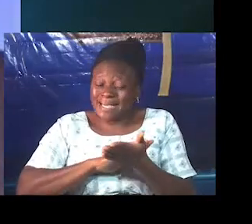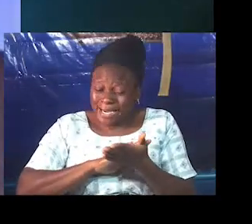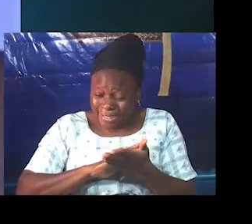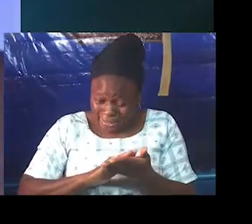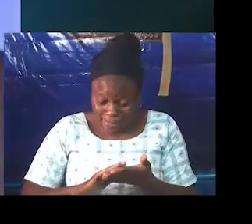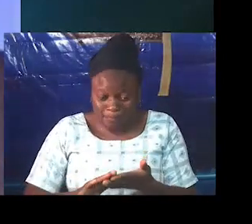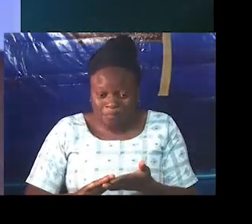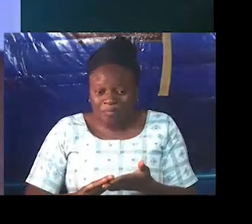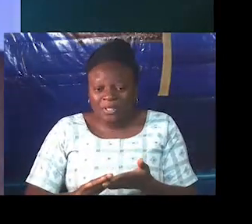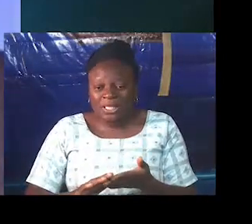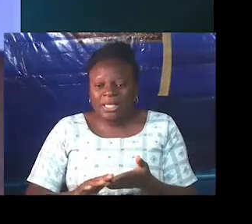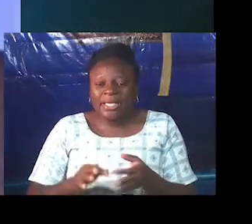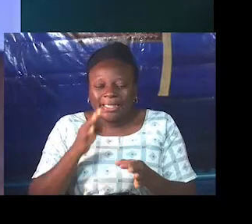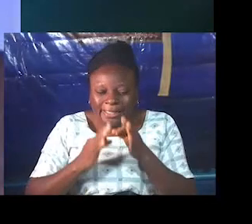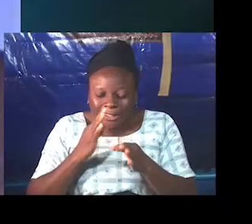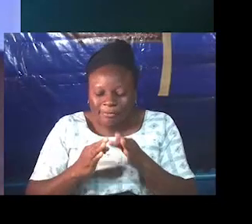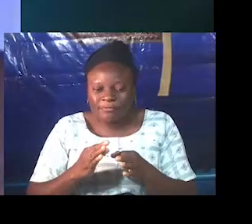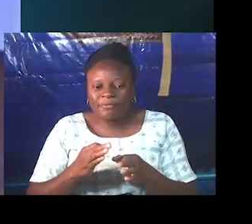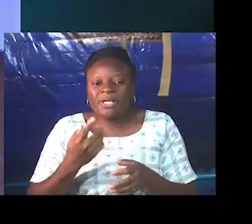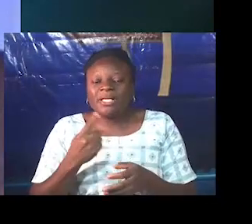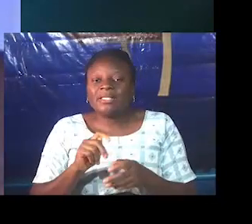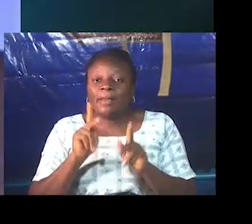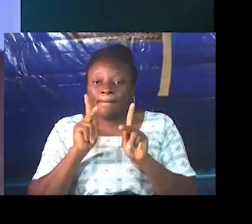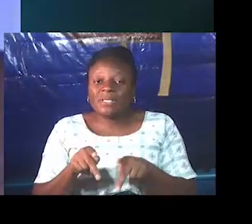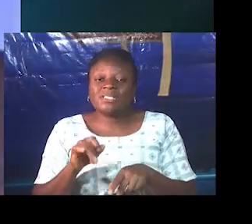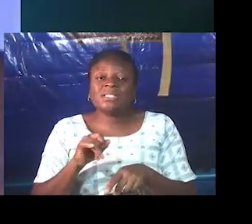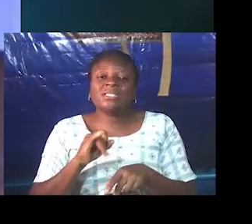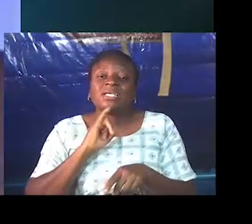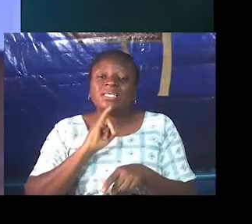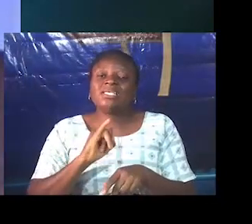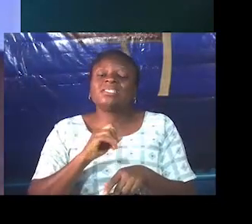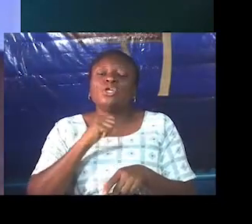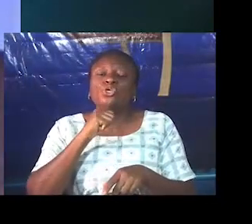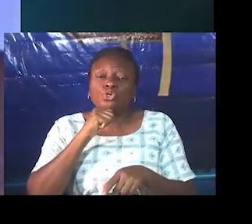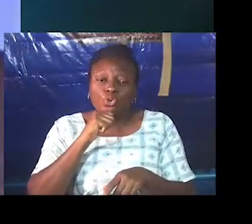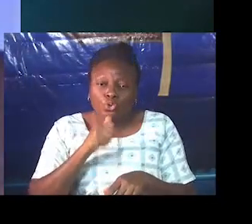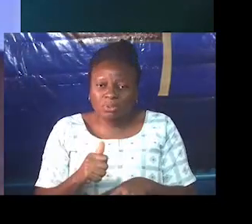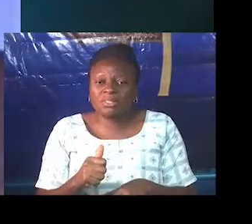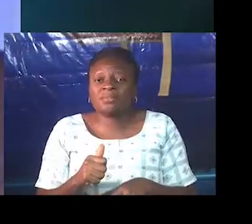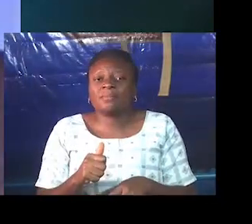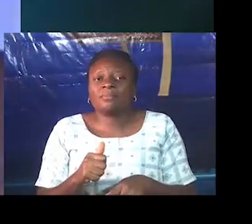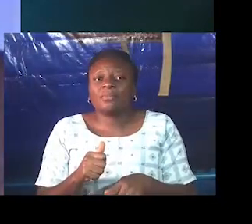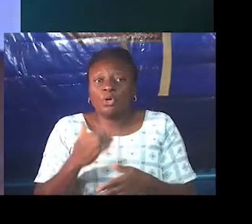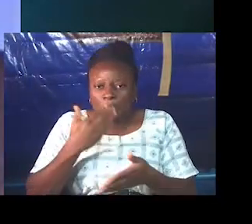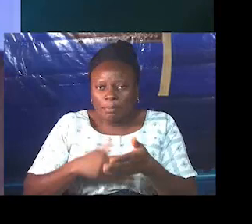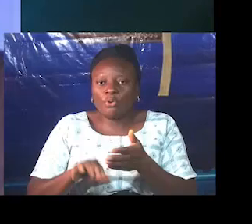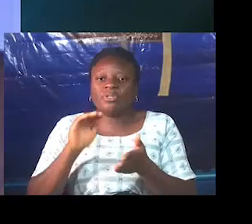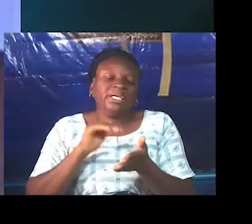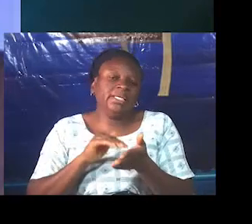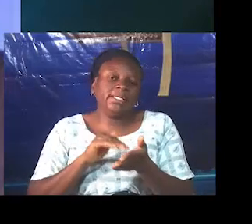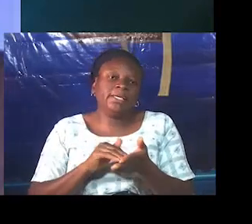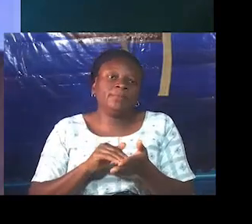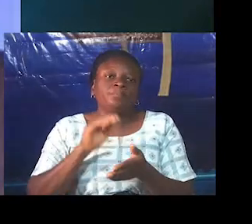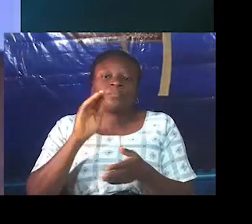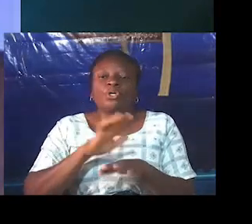unbeliever. As a Christian, you have been born again, and you know the Lord has a will and has a plan for your